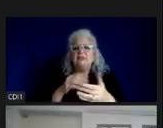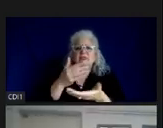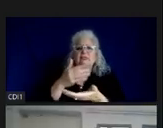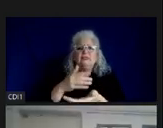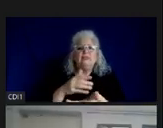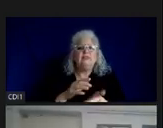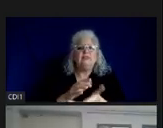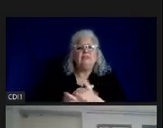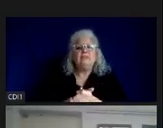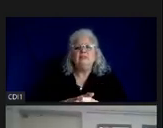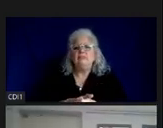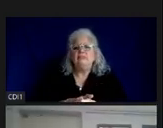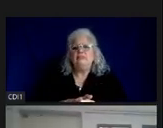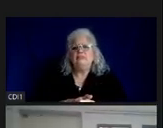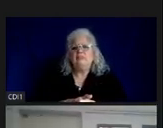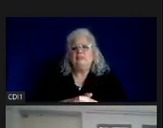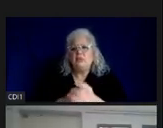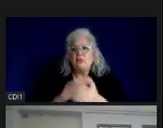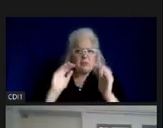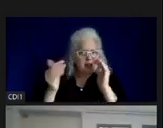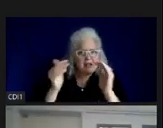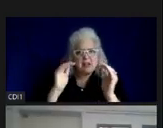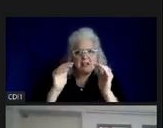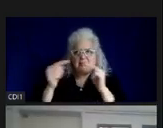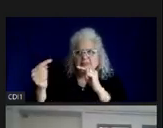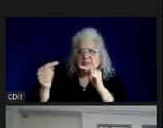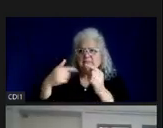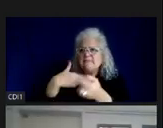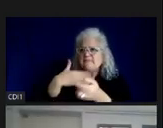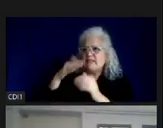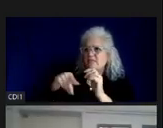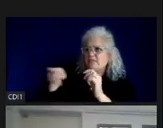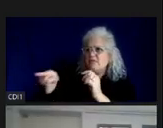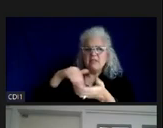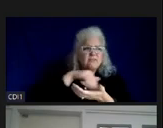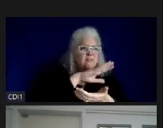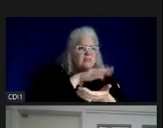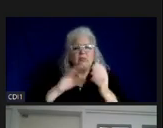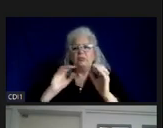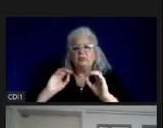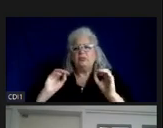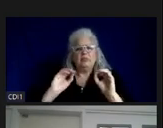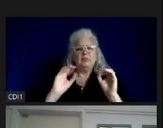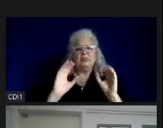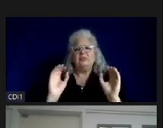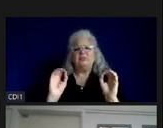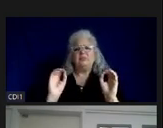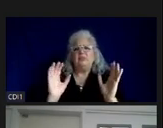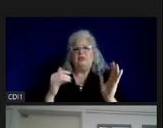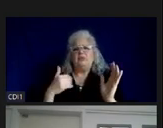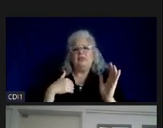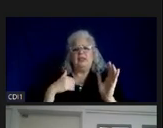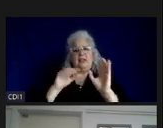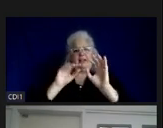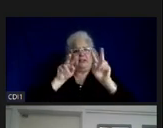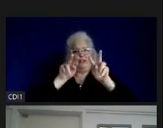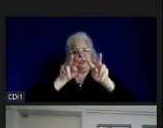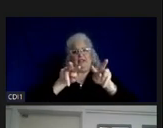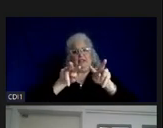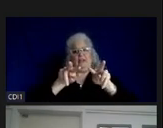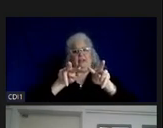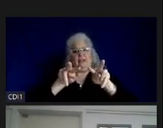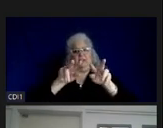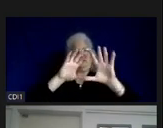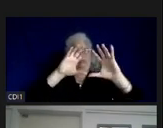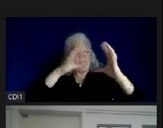comparisons or rivalries between different groups. It's just clear, everybody's, it's just age based, right? We